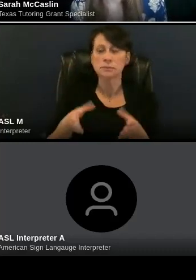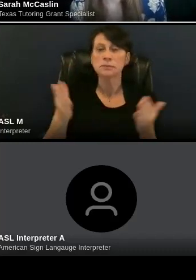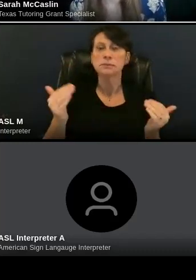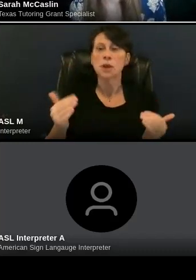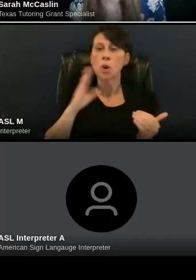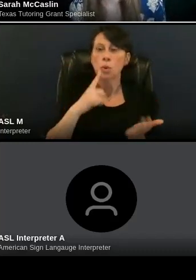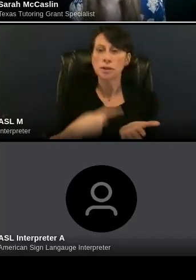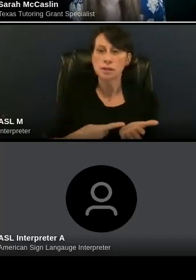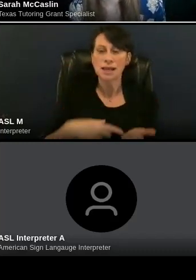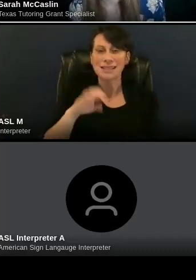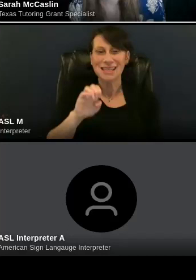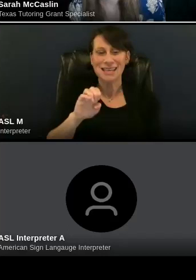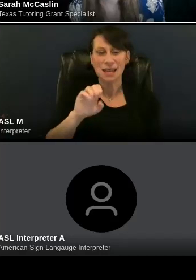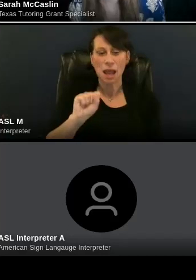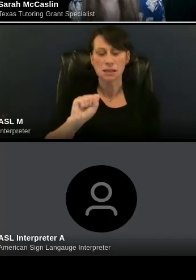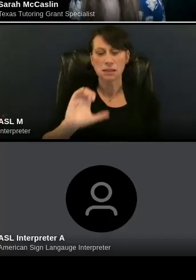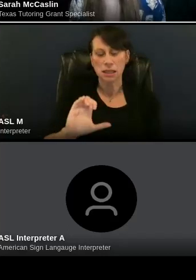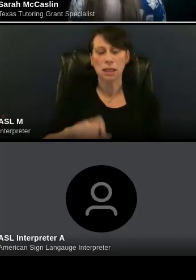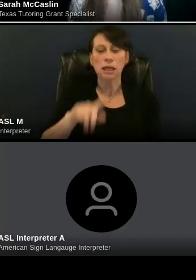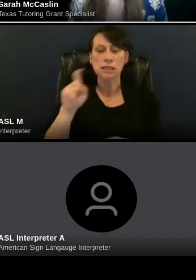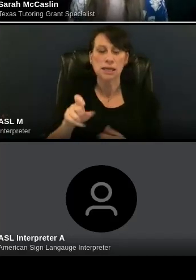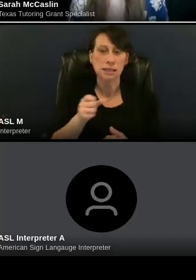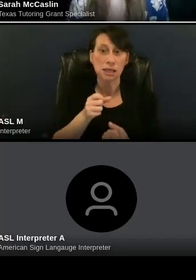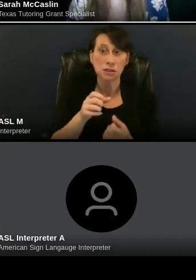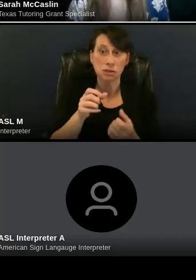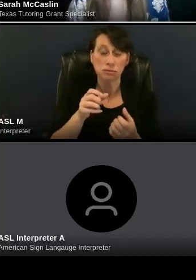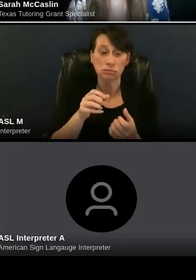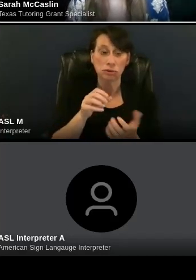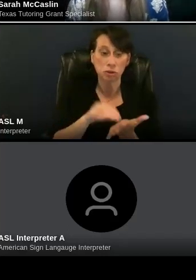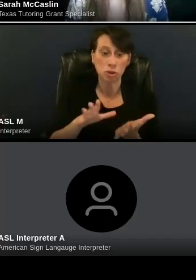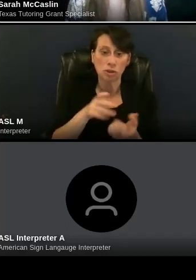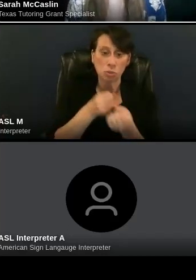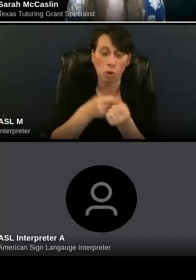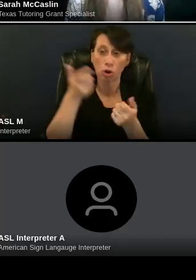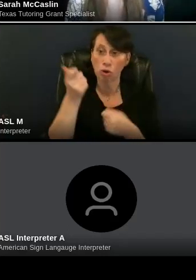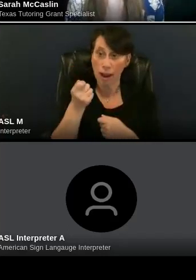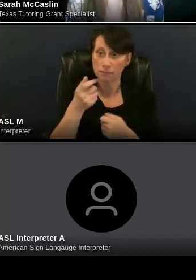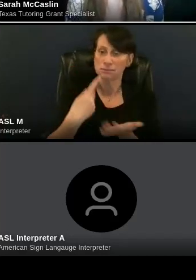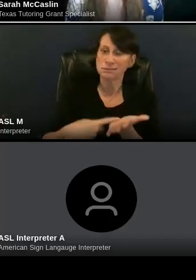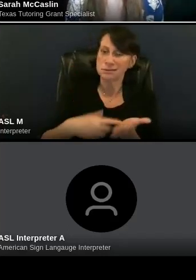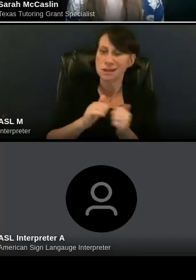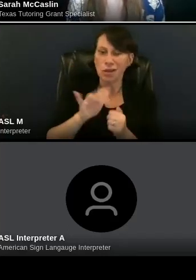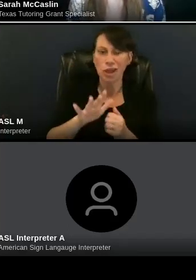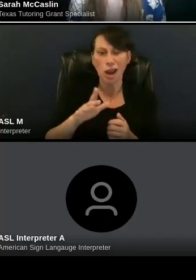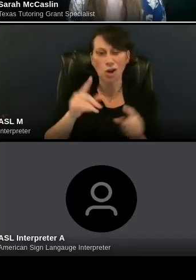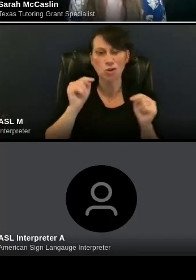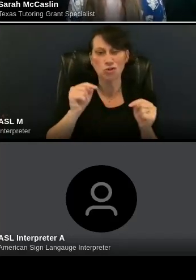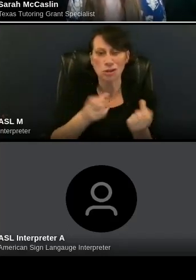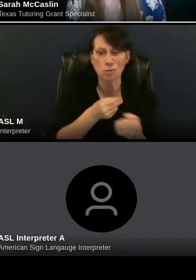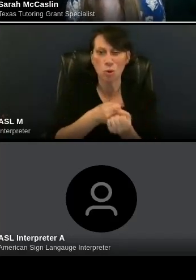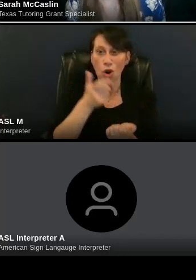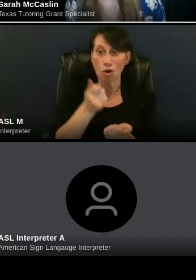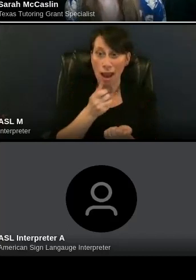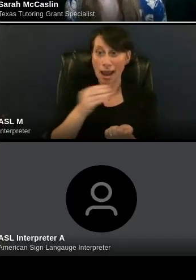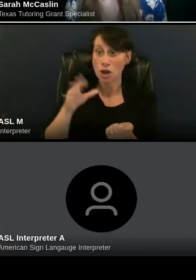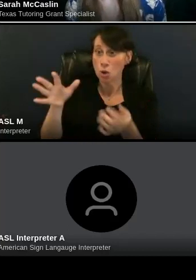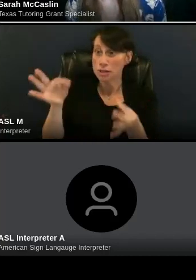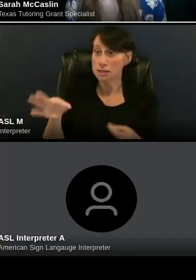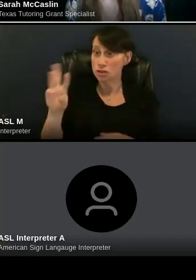the ESC Texas Tutoring Support Grant and talk about ways that their tutoring support grant and your Decision